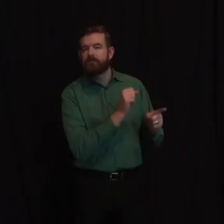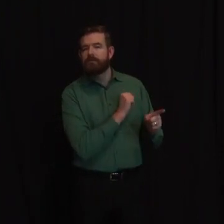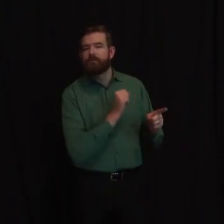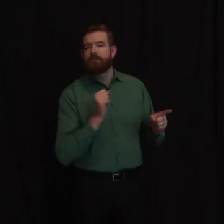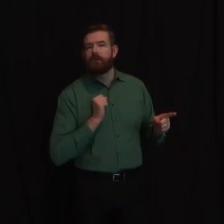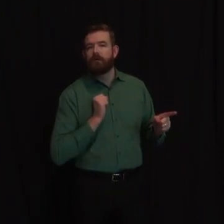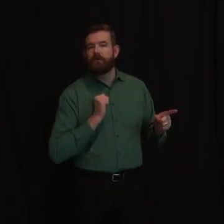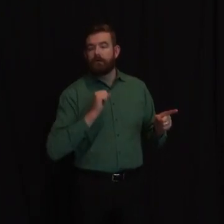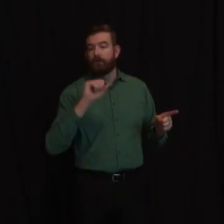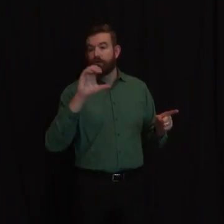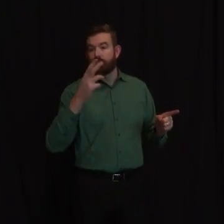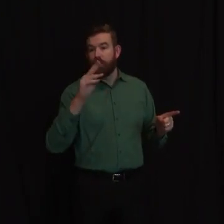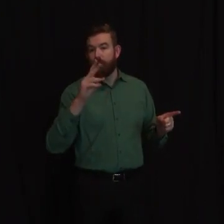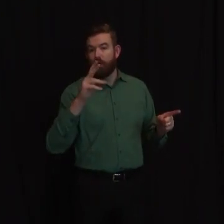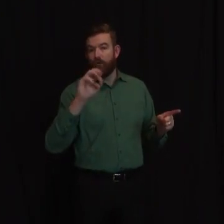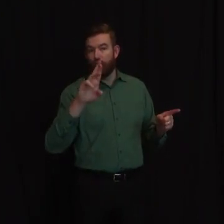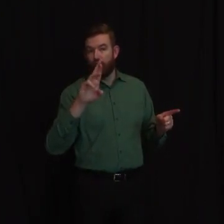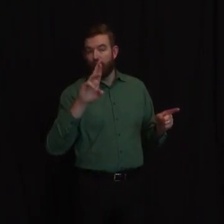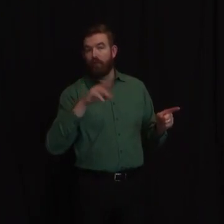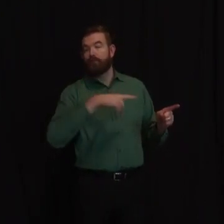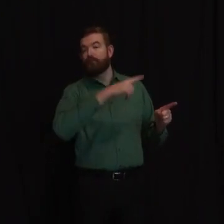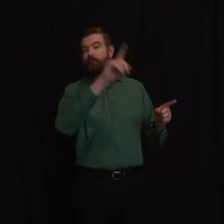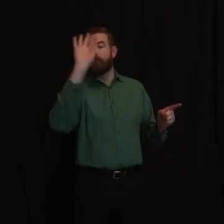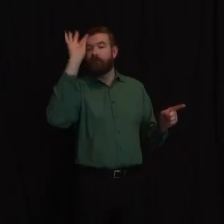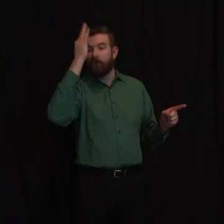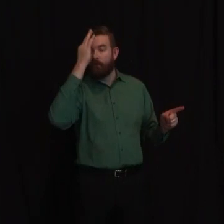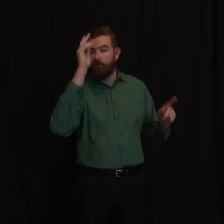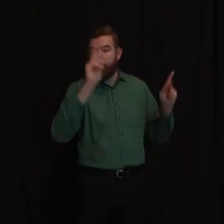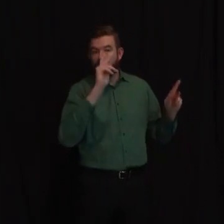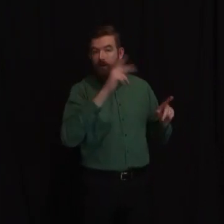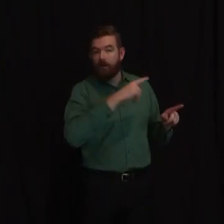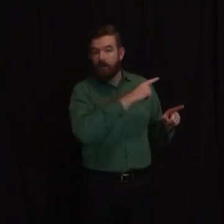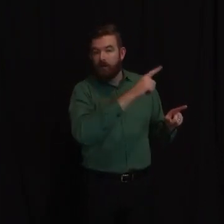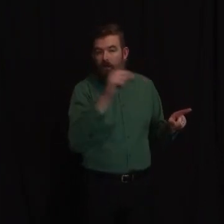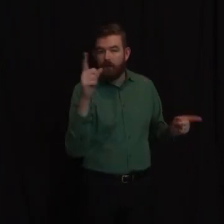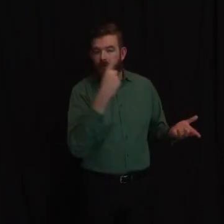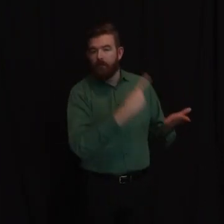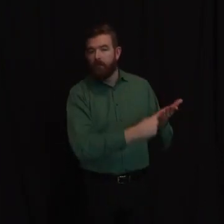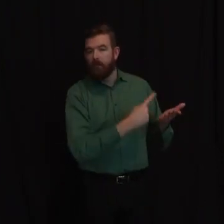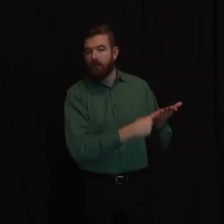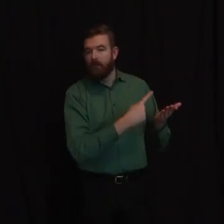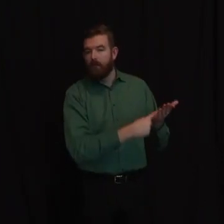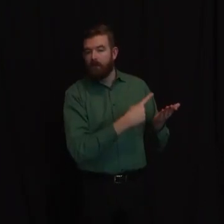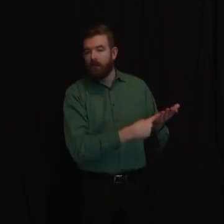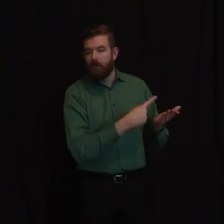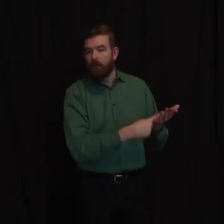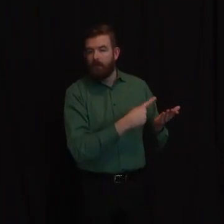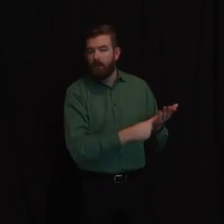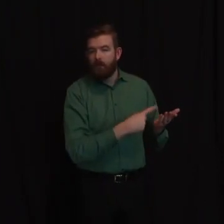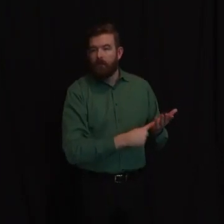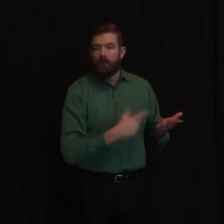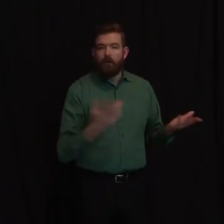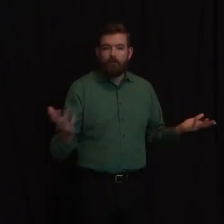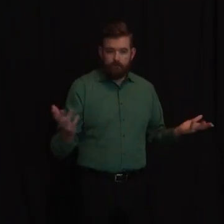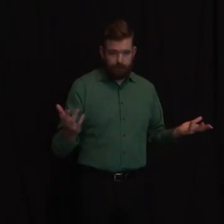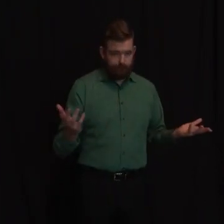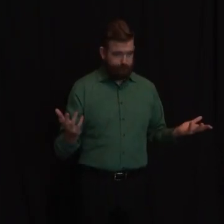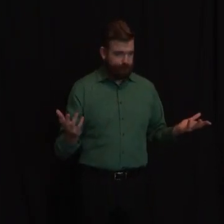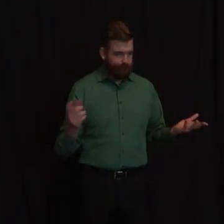of the federal side of the ledger, talking about the urgent need for